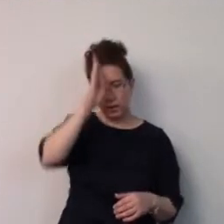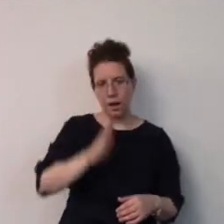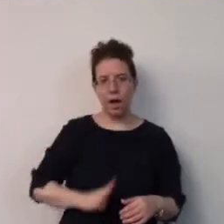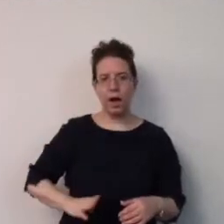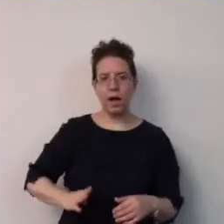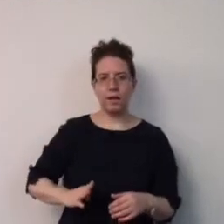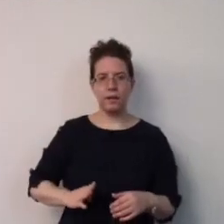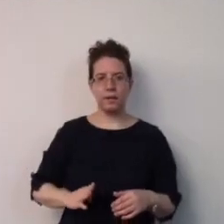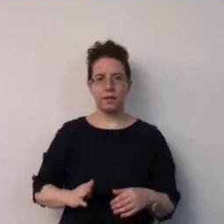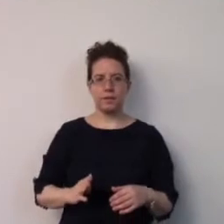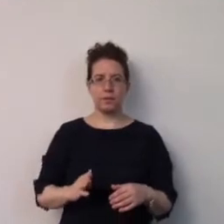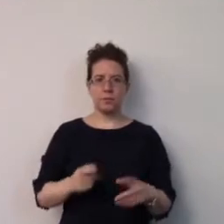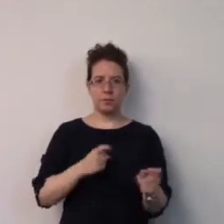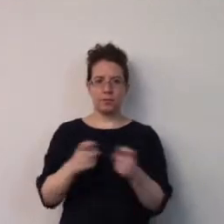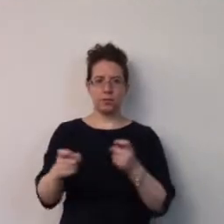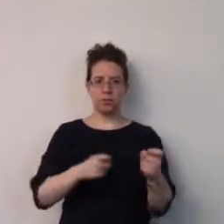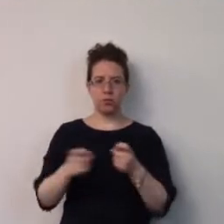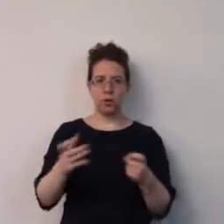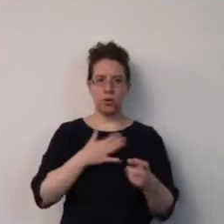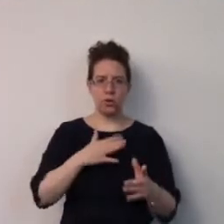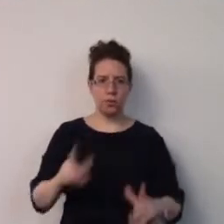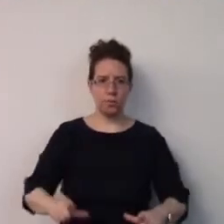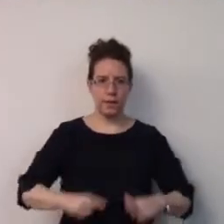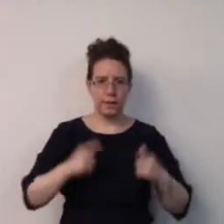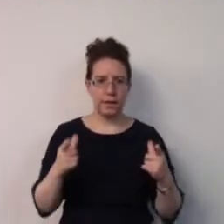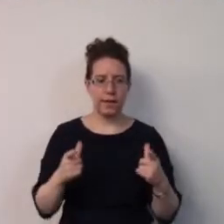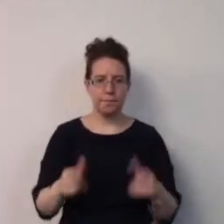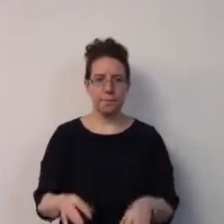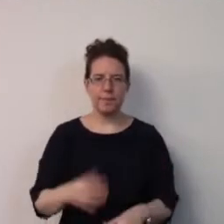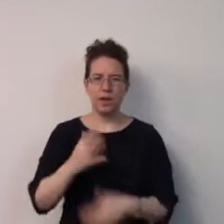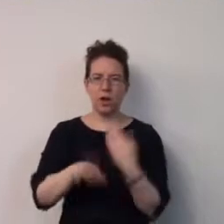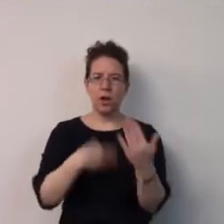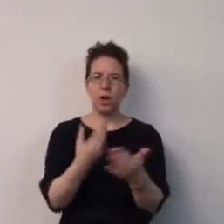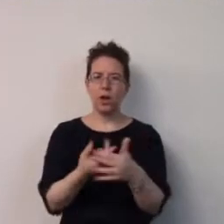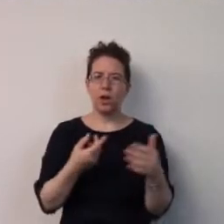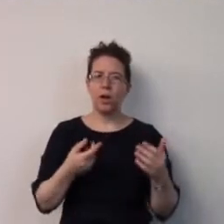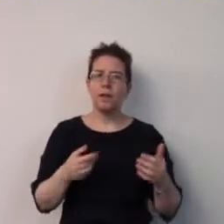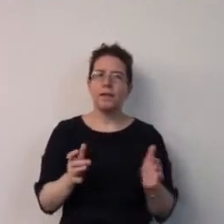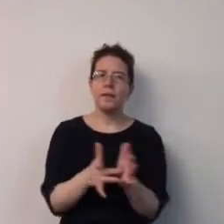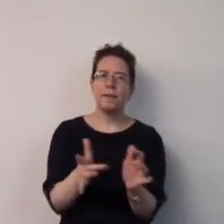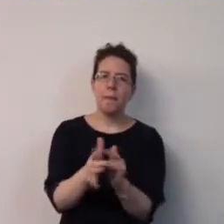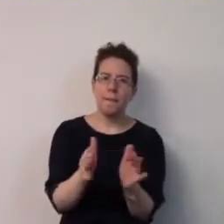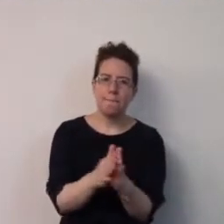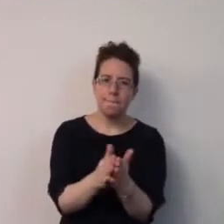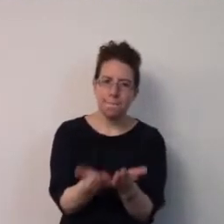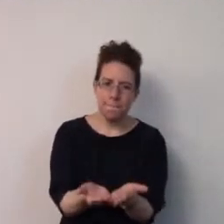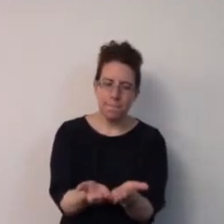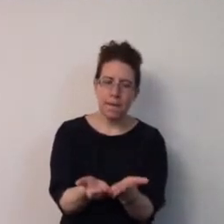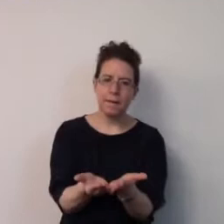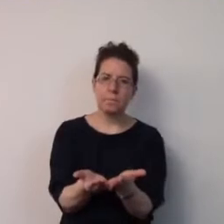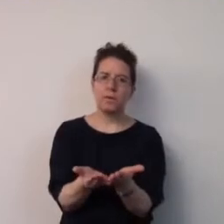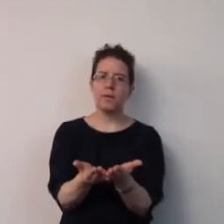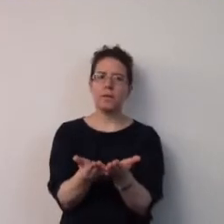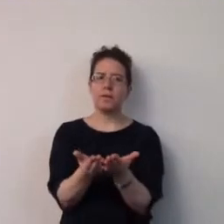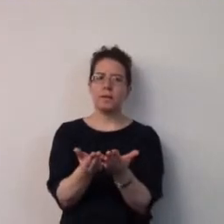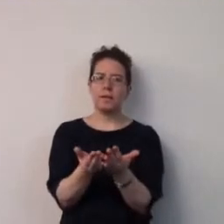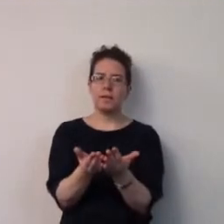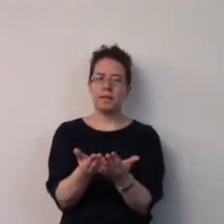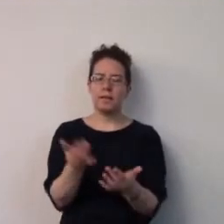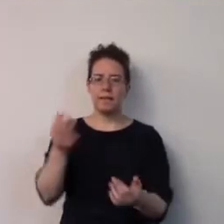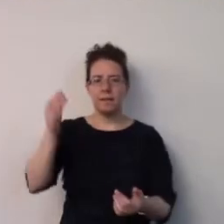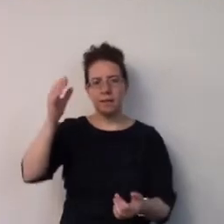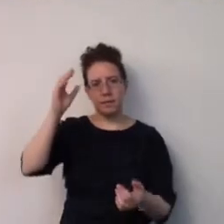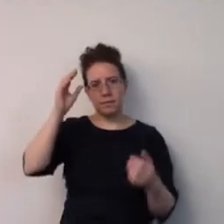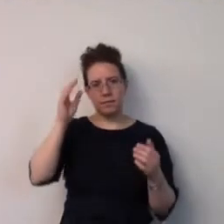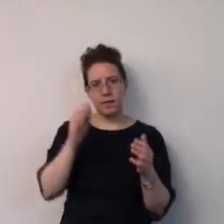teaches us how to protect, to guard, yes. to watch over okay. our soul. That eternal